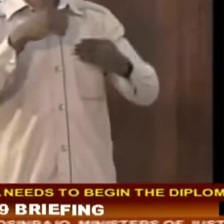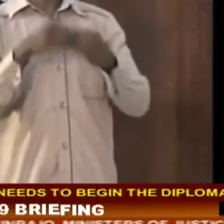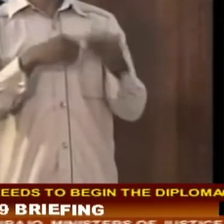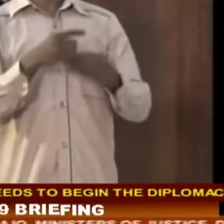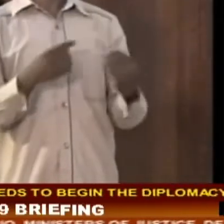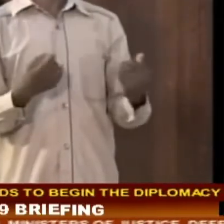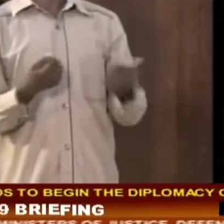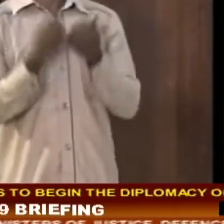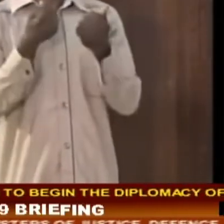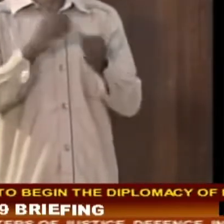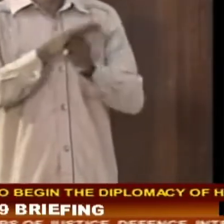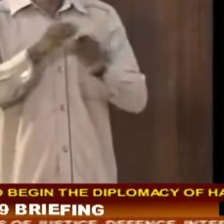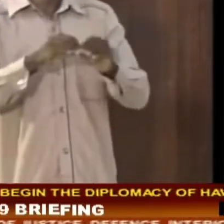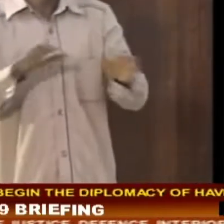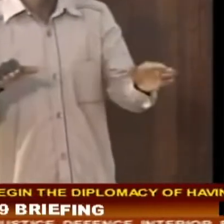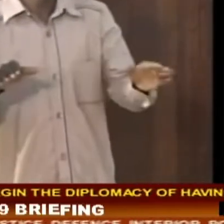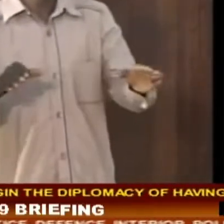covid-19